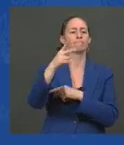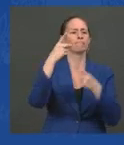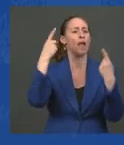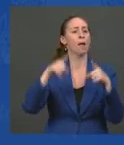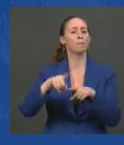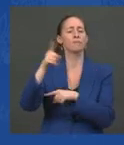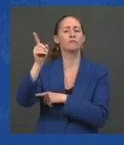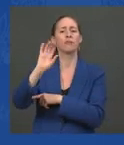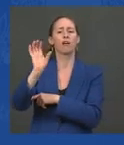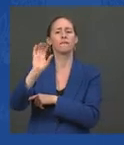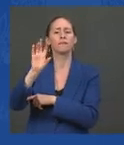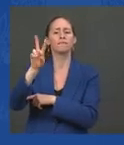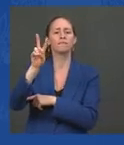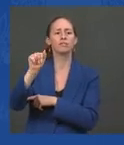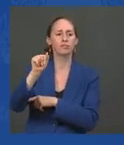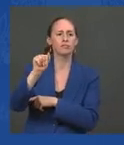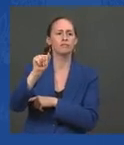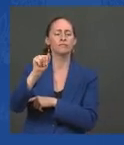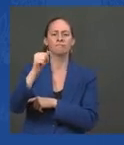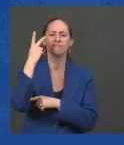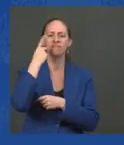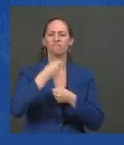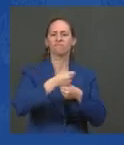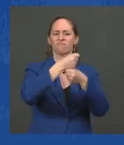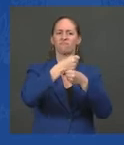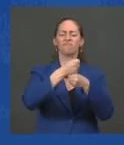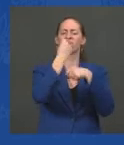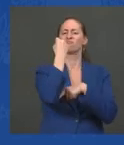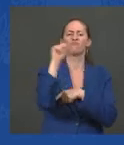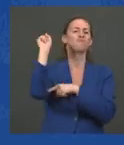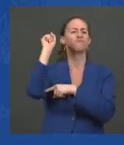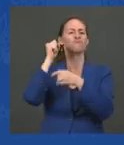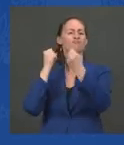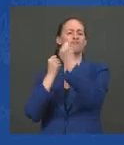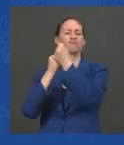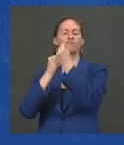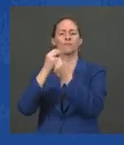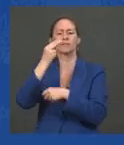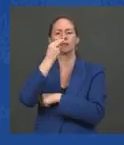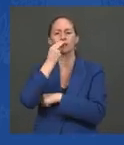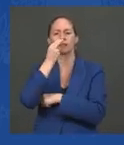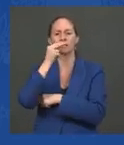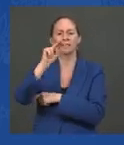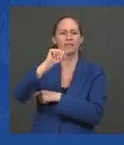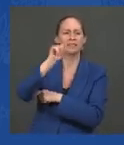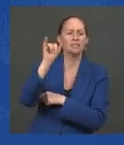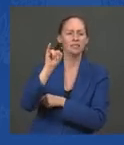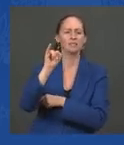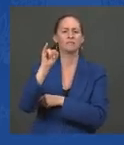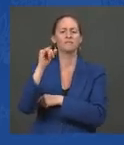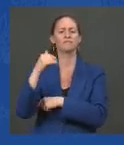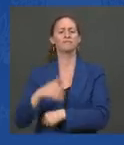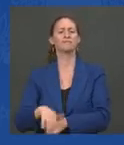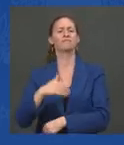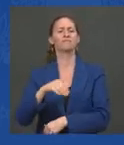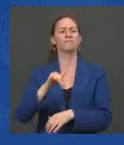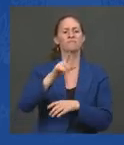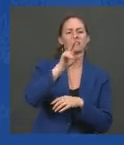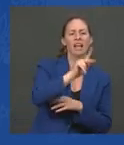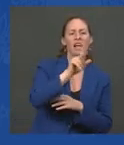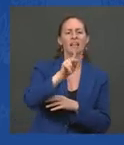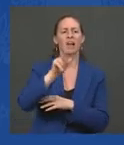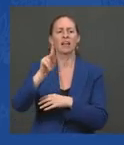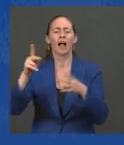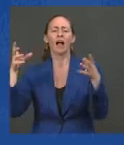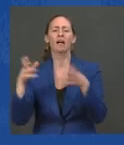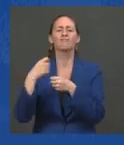Nazi banners and chanting anti-Semitic bile and Ku Klux Klan flags,